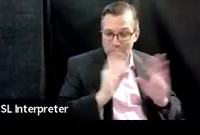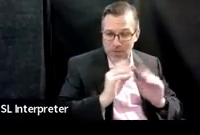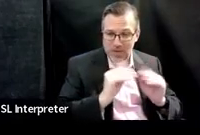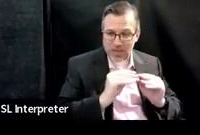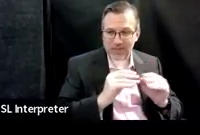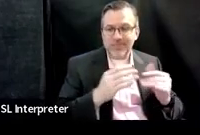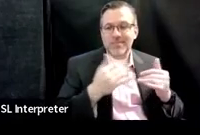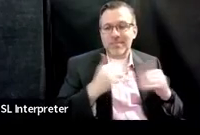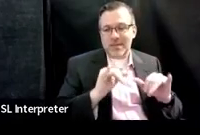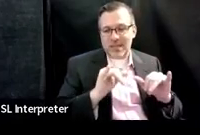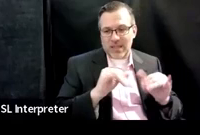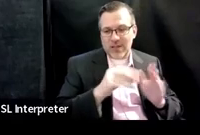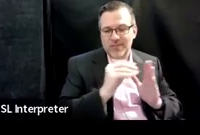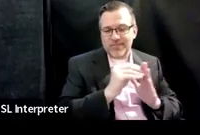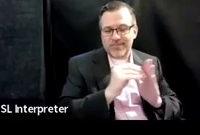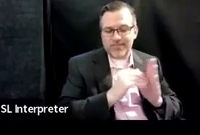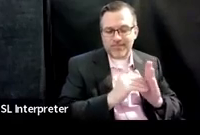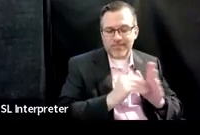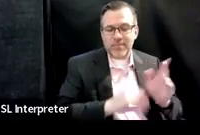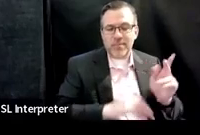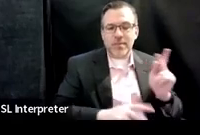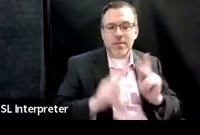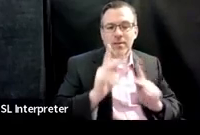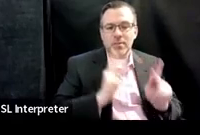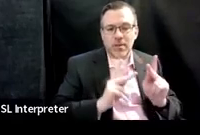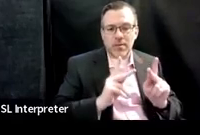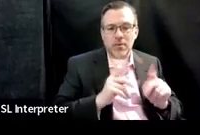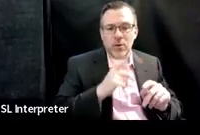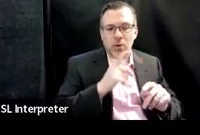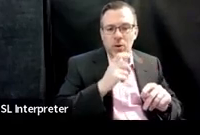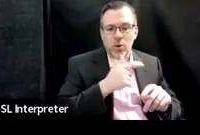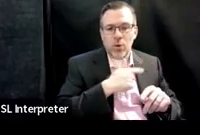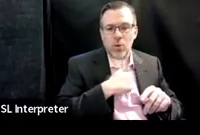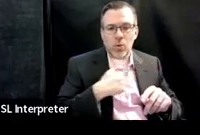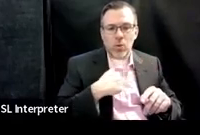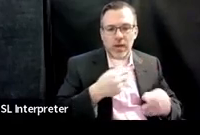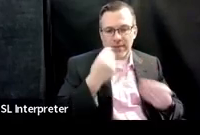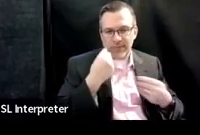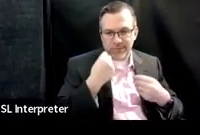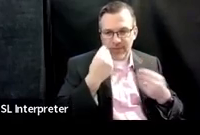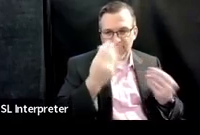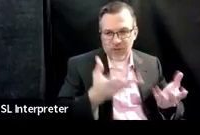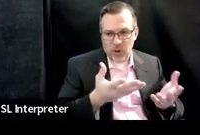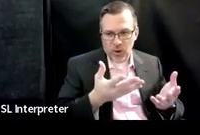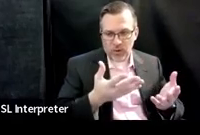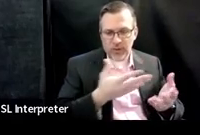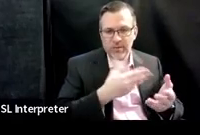that were informed of the decision and when they were informed.